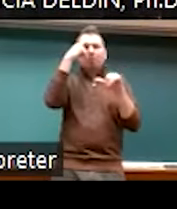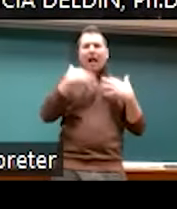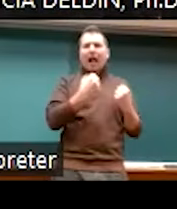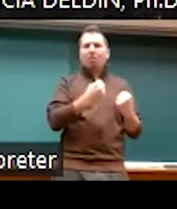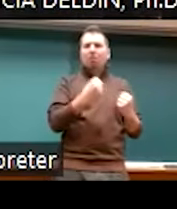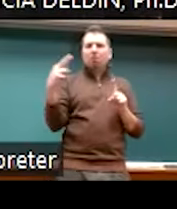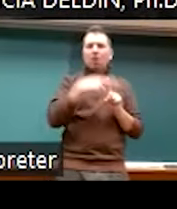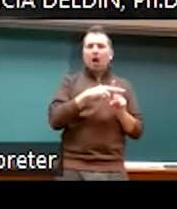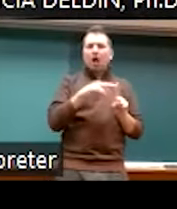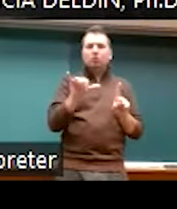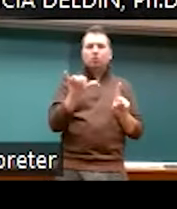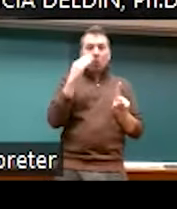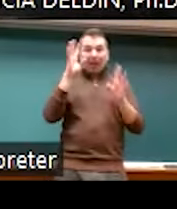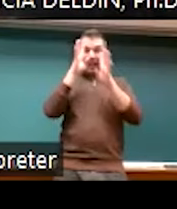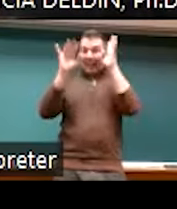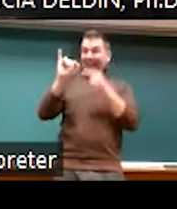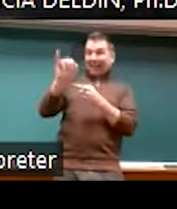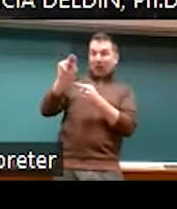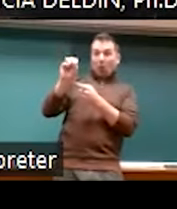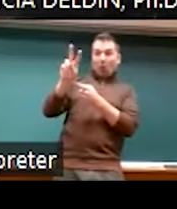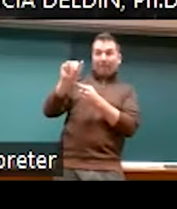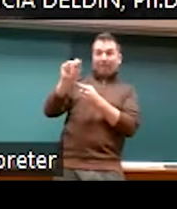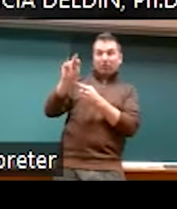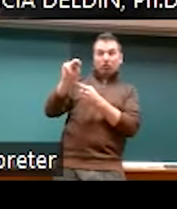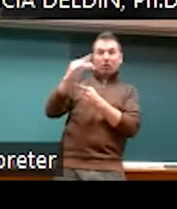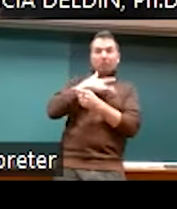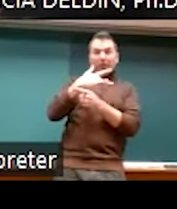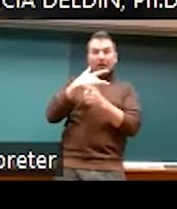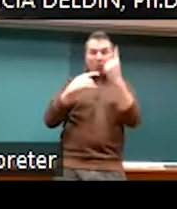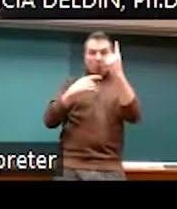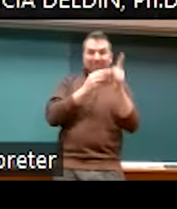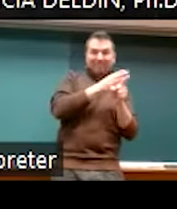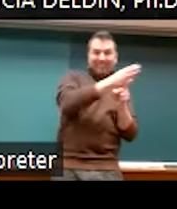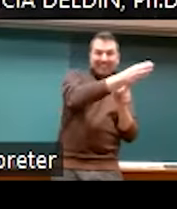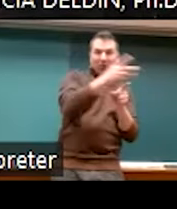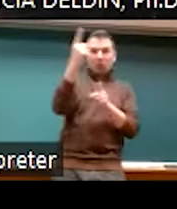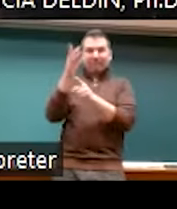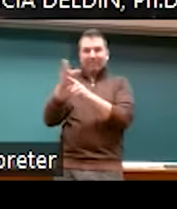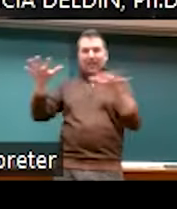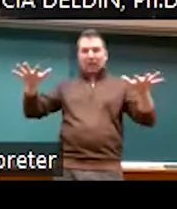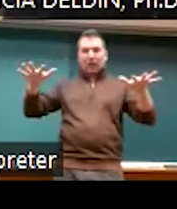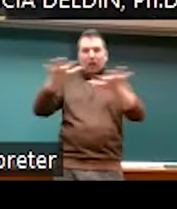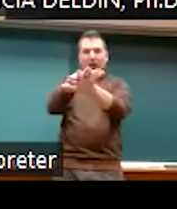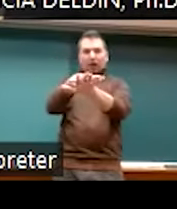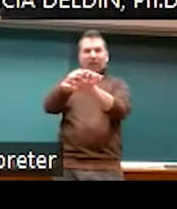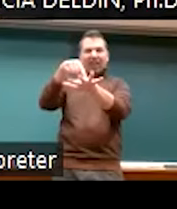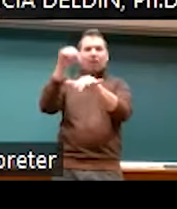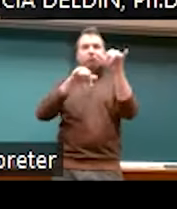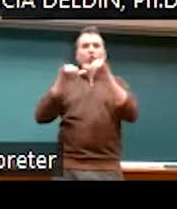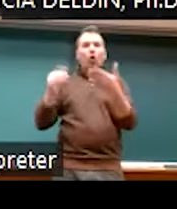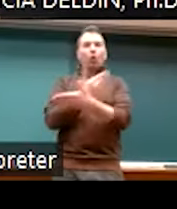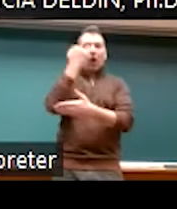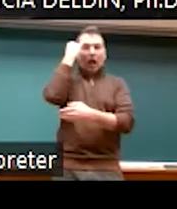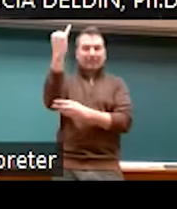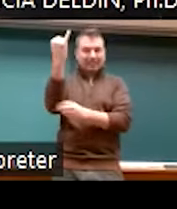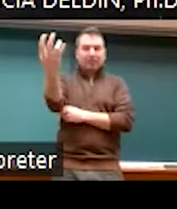the greatest innovation usually happens at the intersection of two fields. So I was thinking to myself, why don't we have something like this? Sort of this